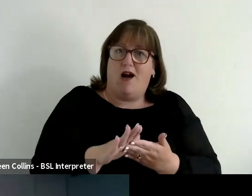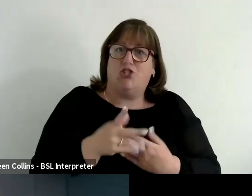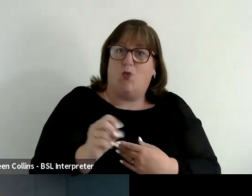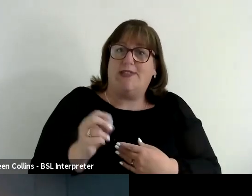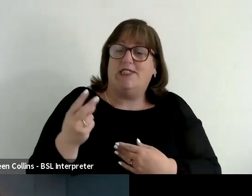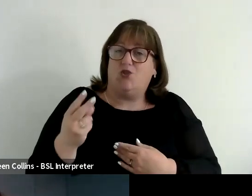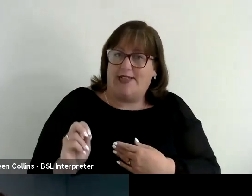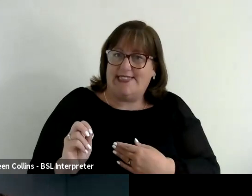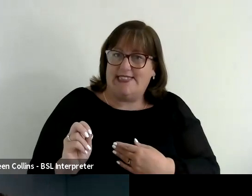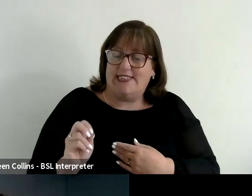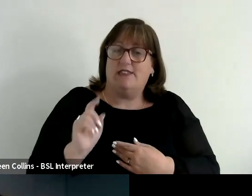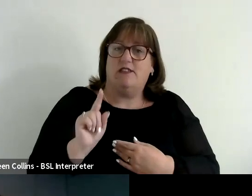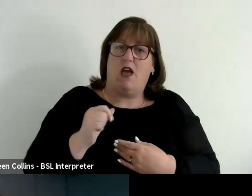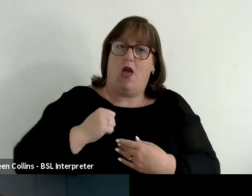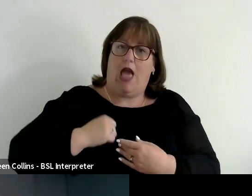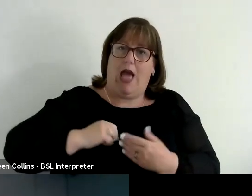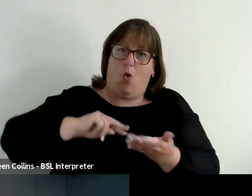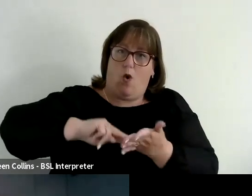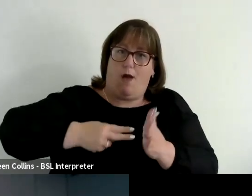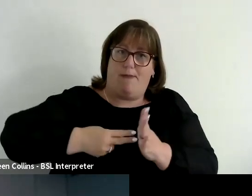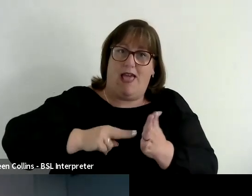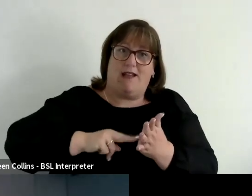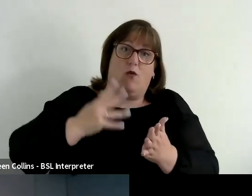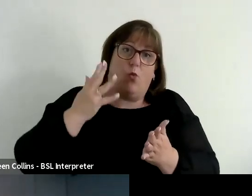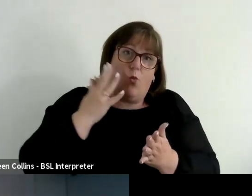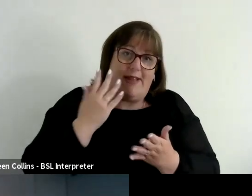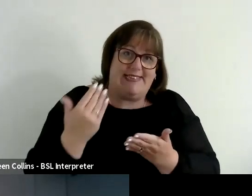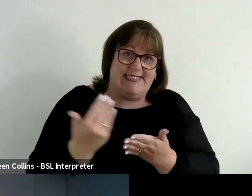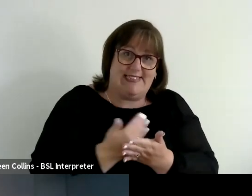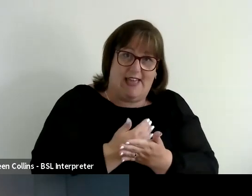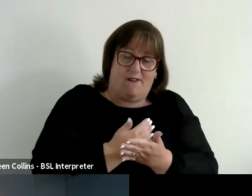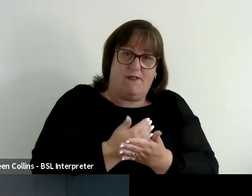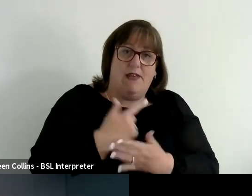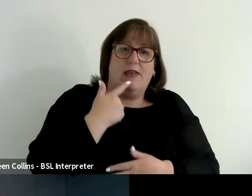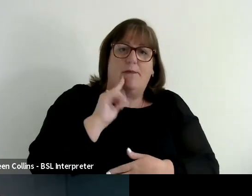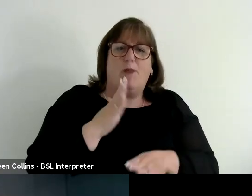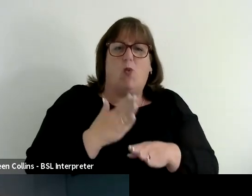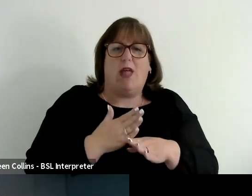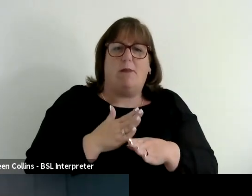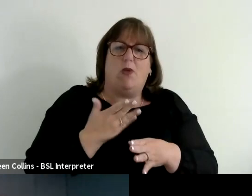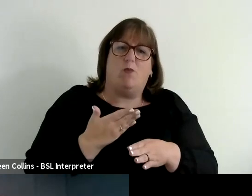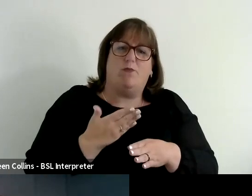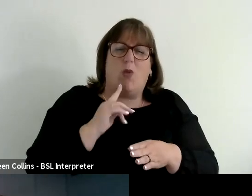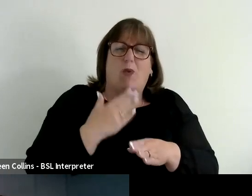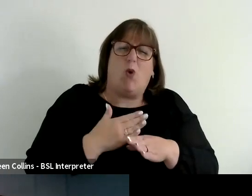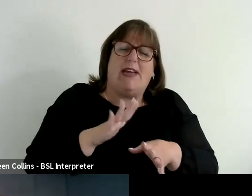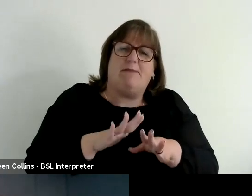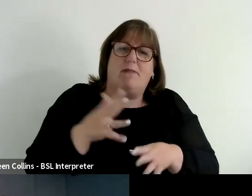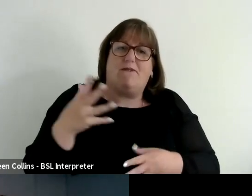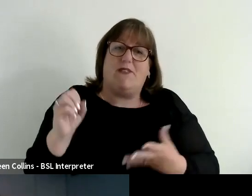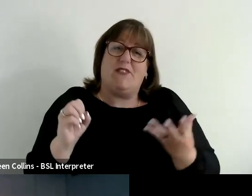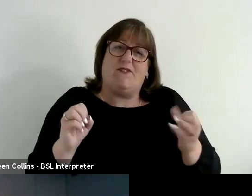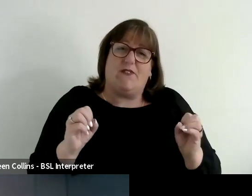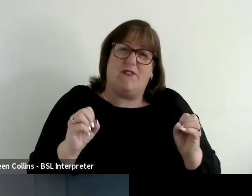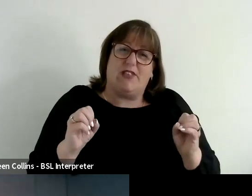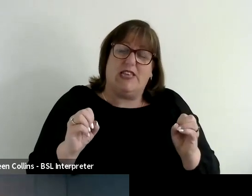do so and restrictions have been lifted, that people will actually do a 50-50 split between working in a